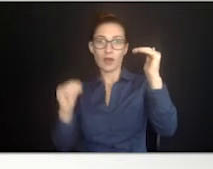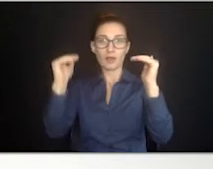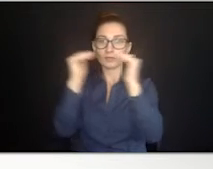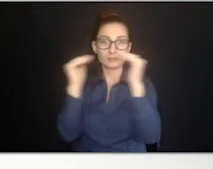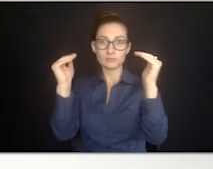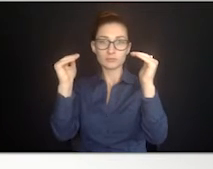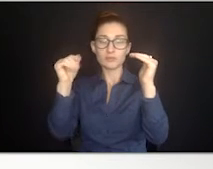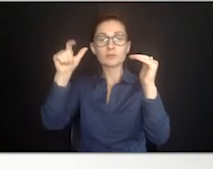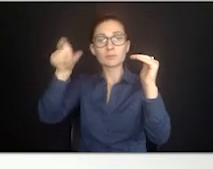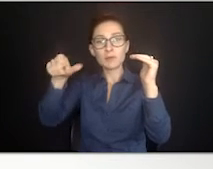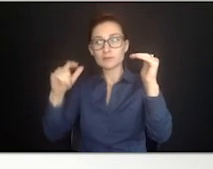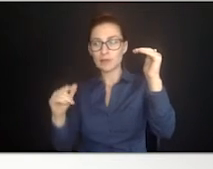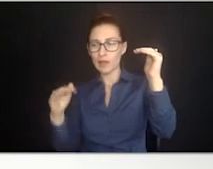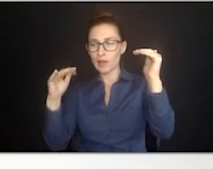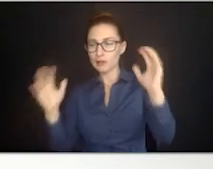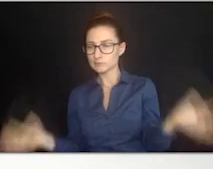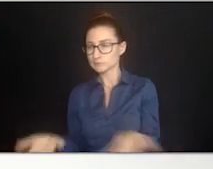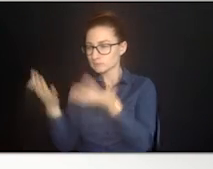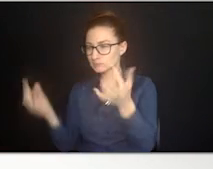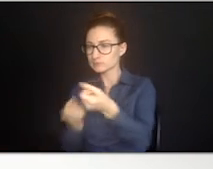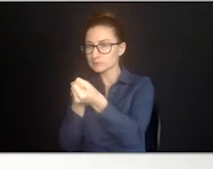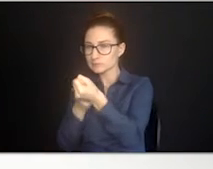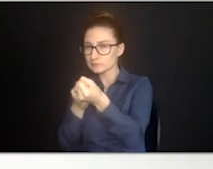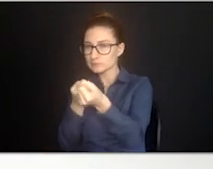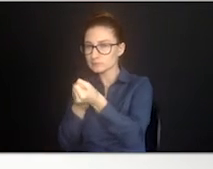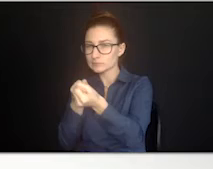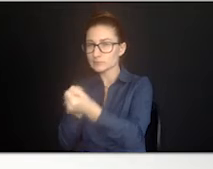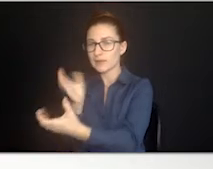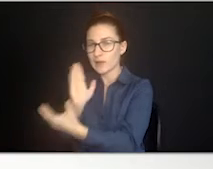they're at risk of not meeting the standards, they have to put